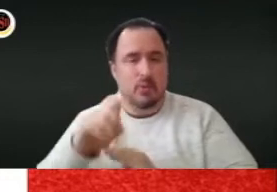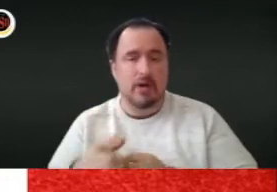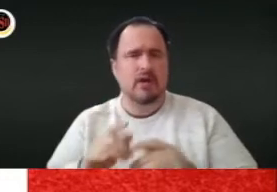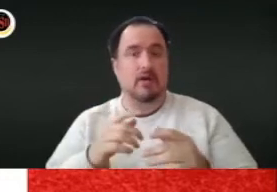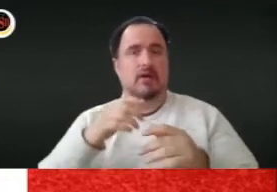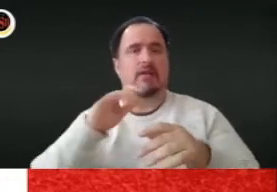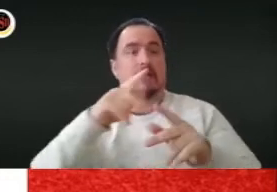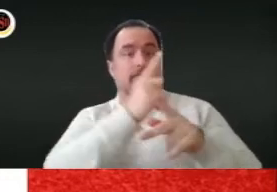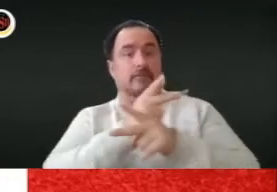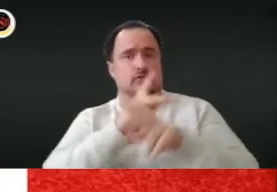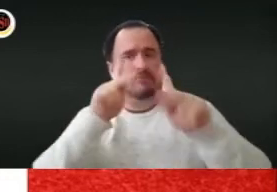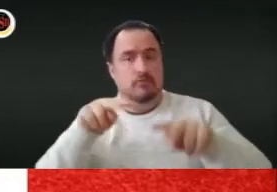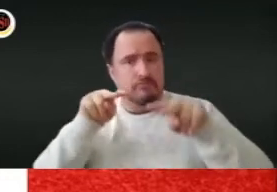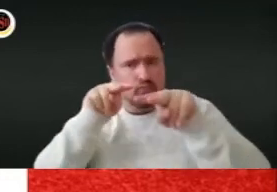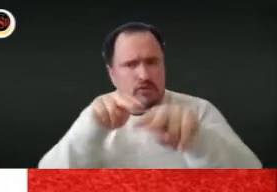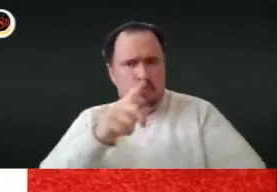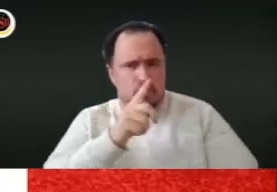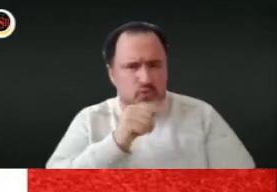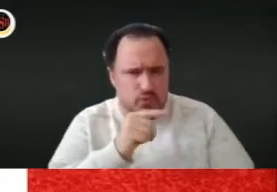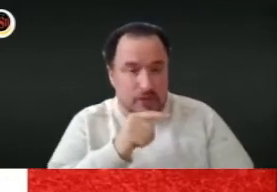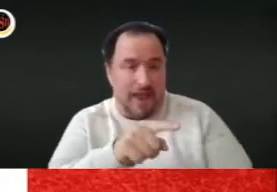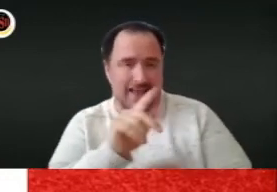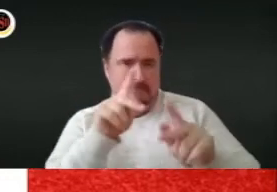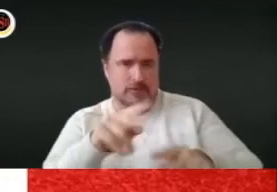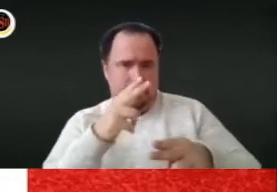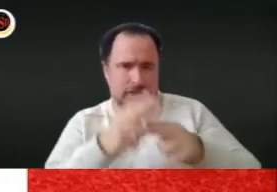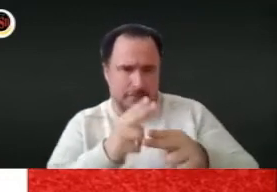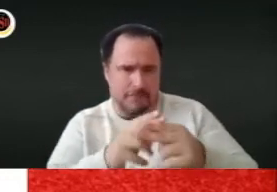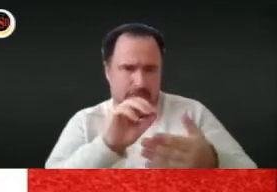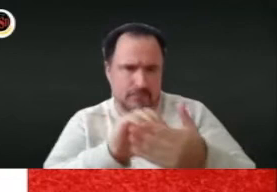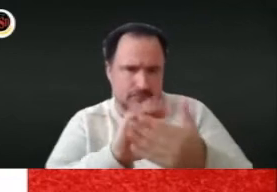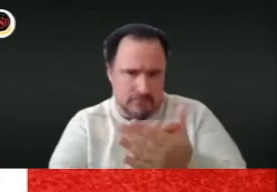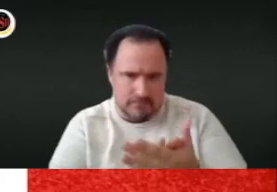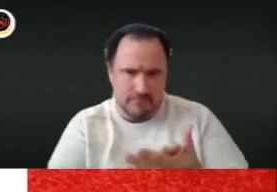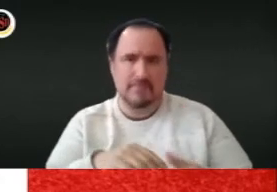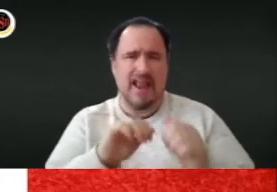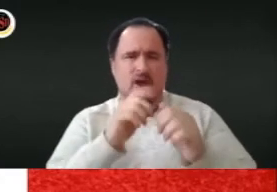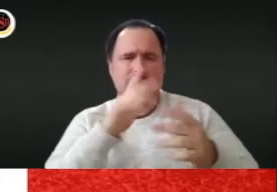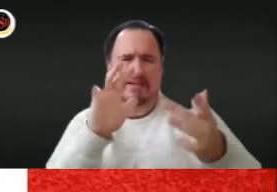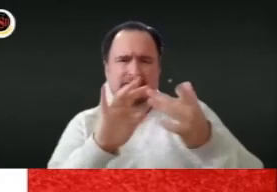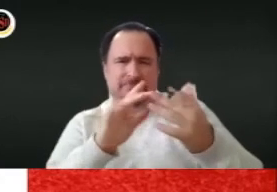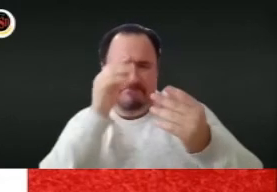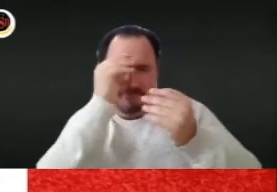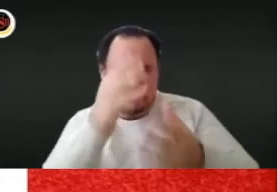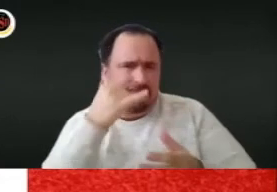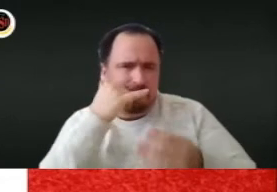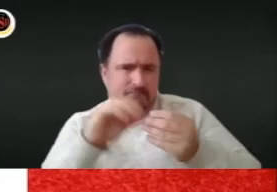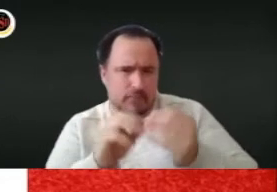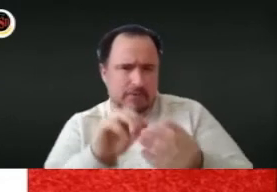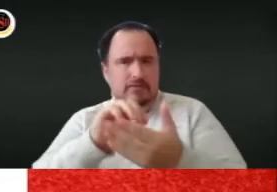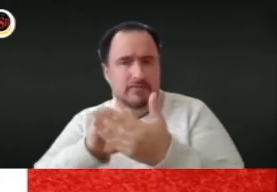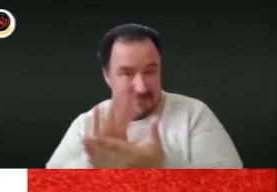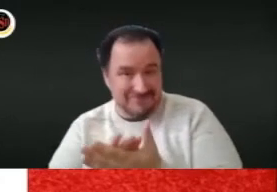code. And then the supervisor is the person who I can contact to get